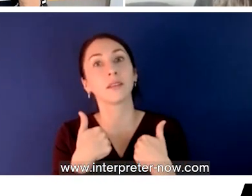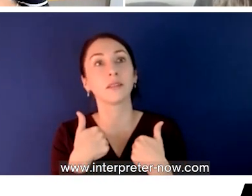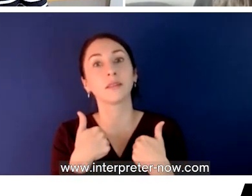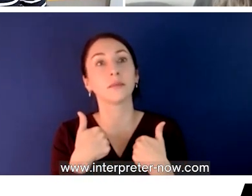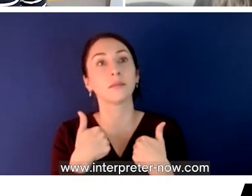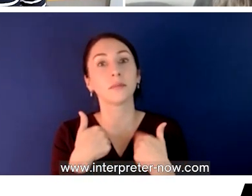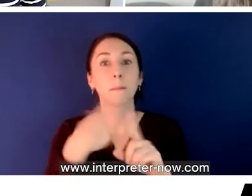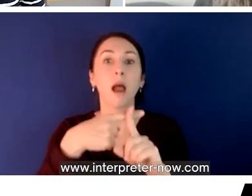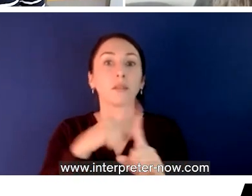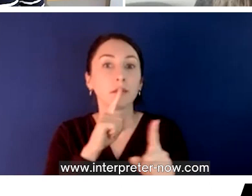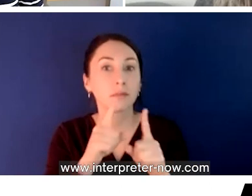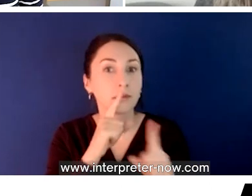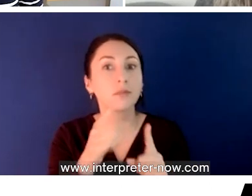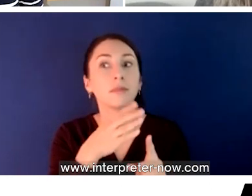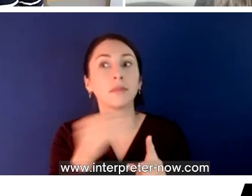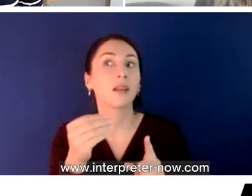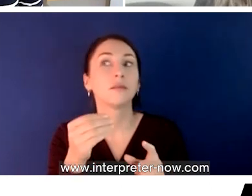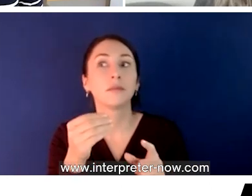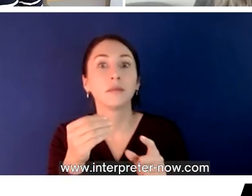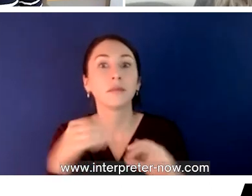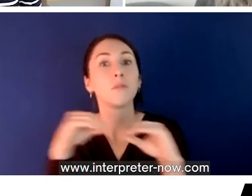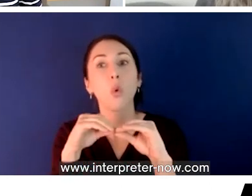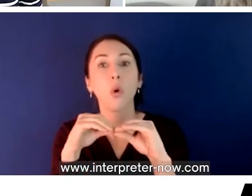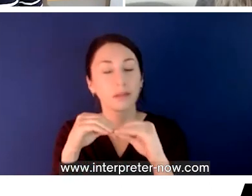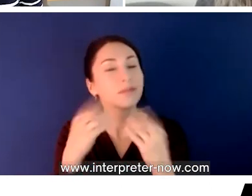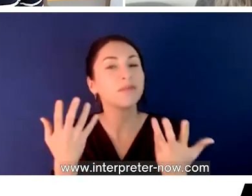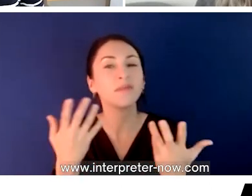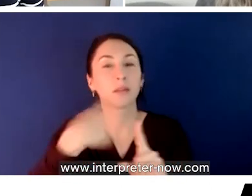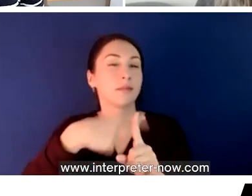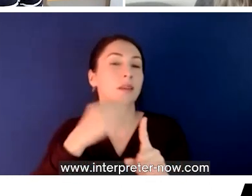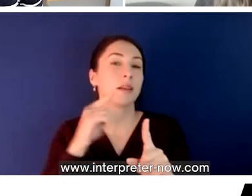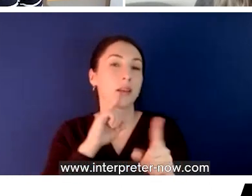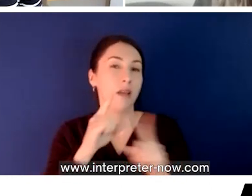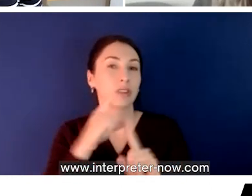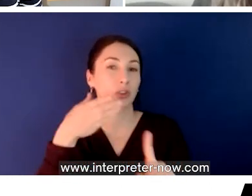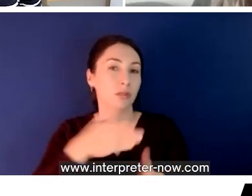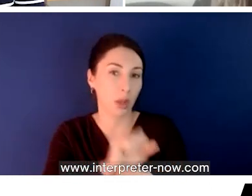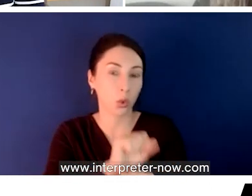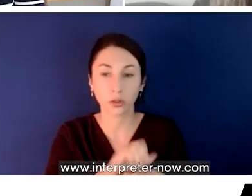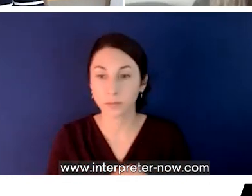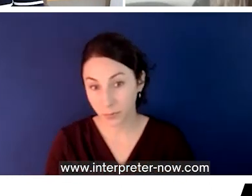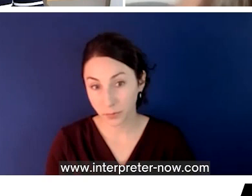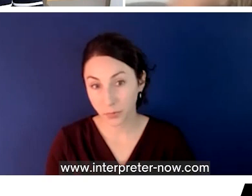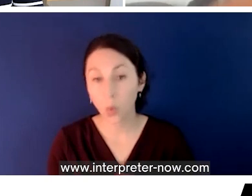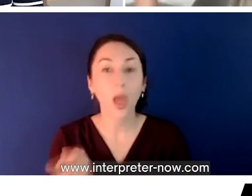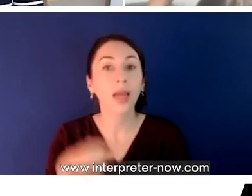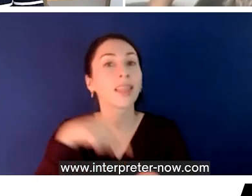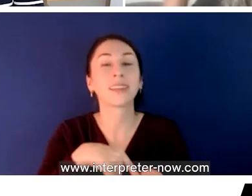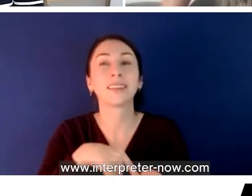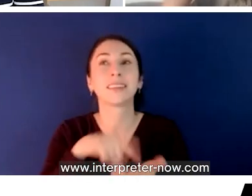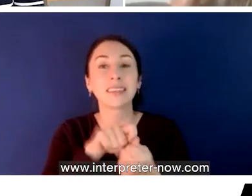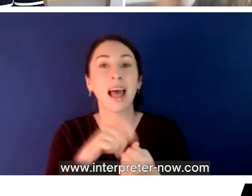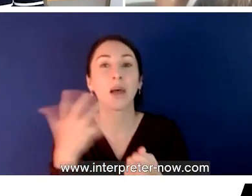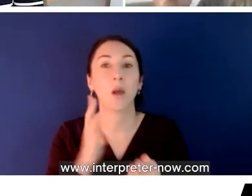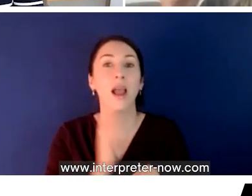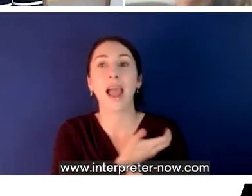overall? And then specifically, how can we create some constructive conversations at work? Yeah. So, I mean, this is